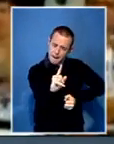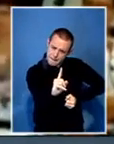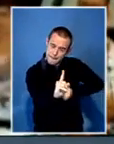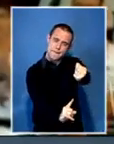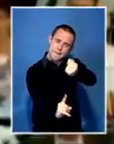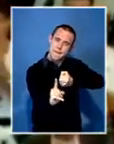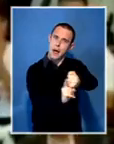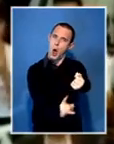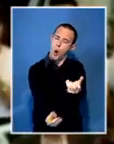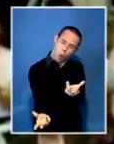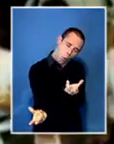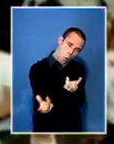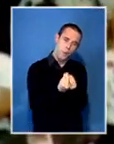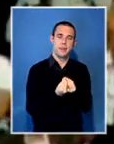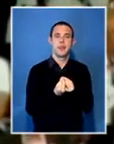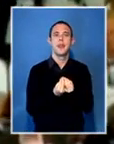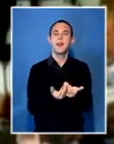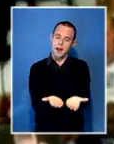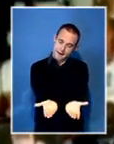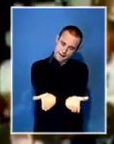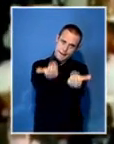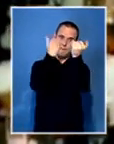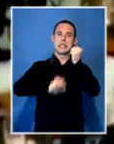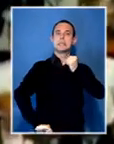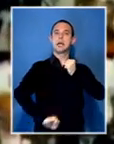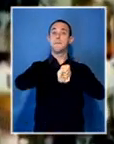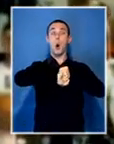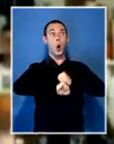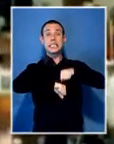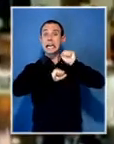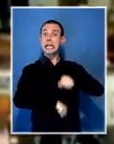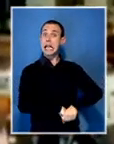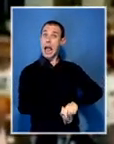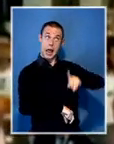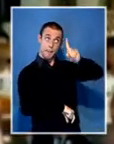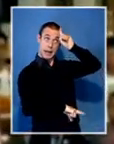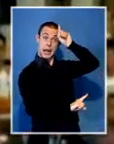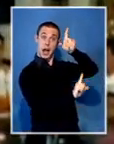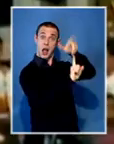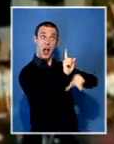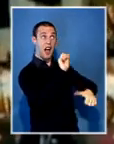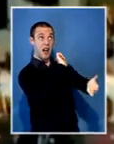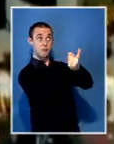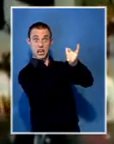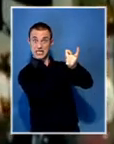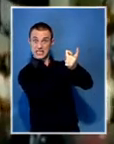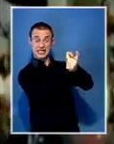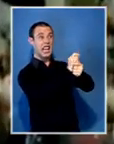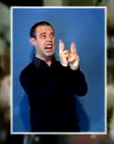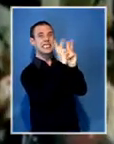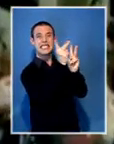campaign with us for the release of Nelson Mandela and all our political